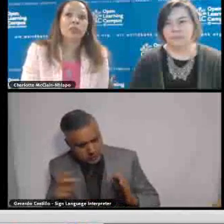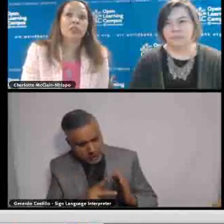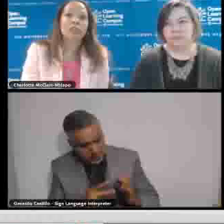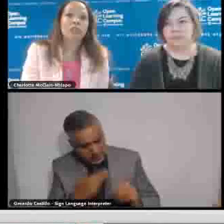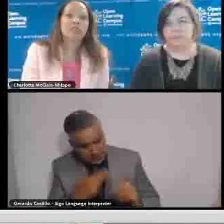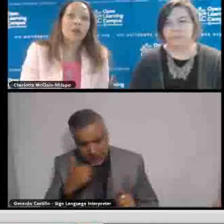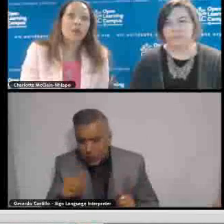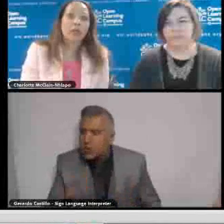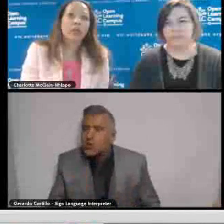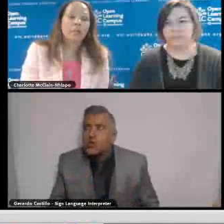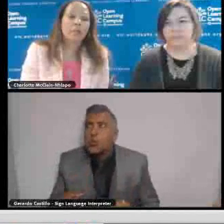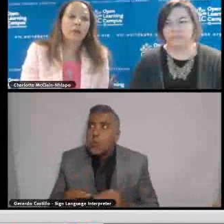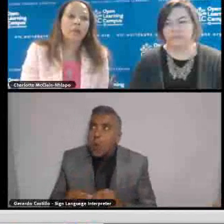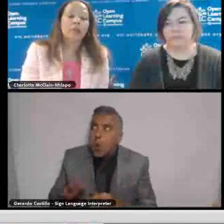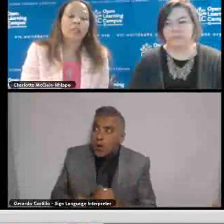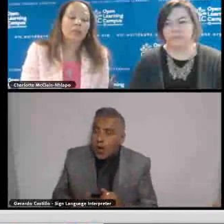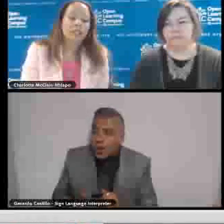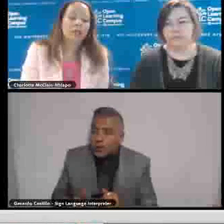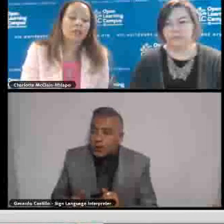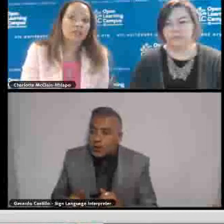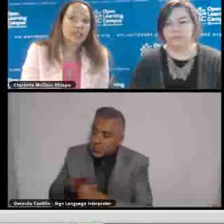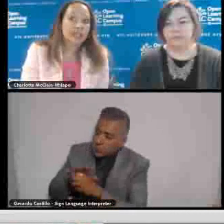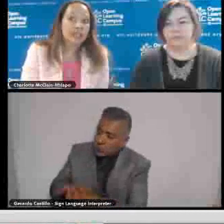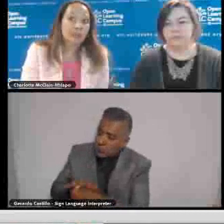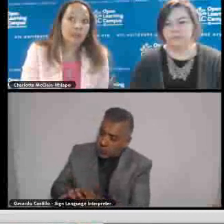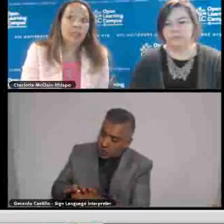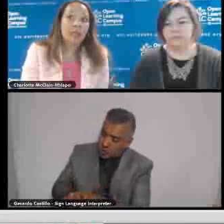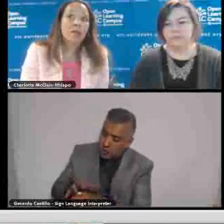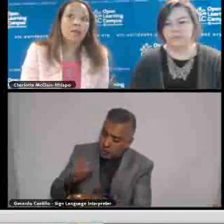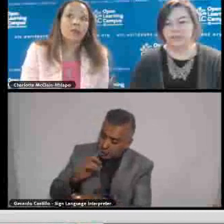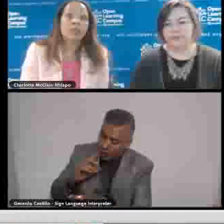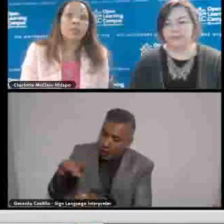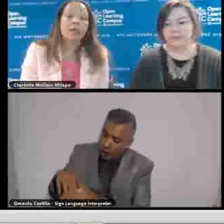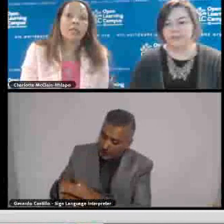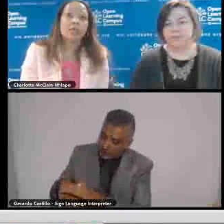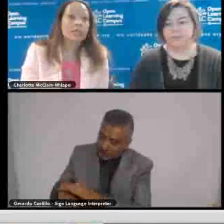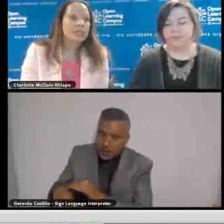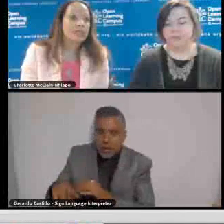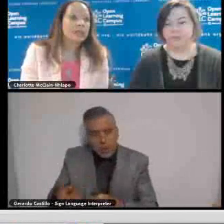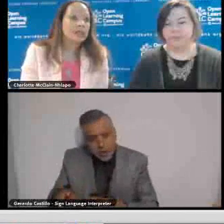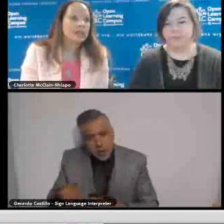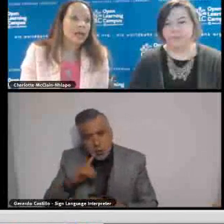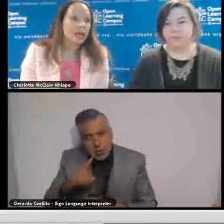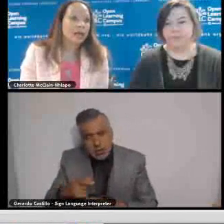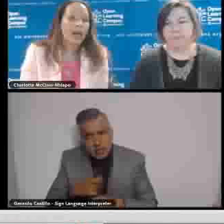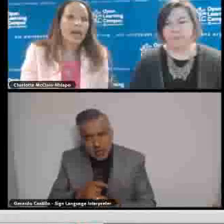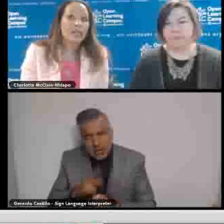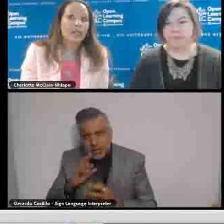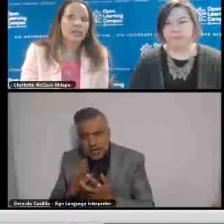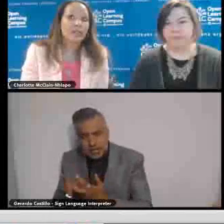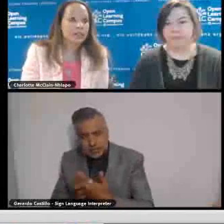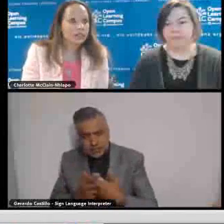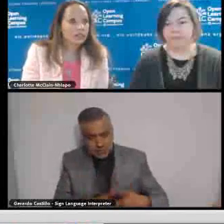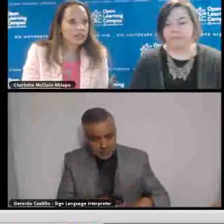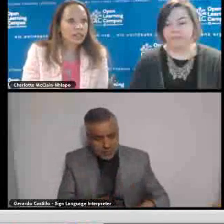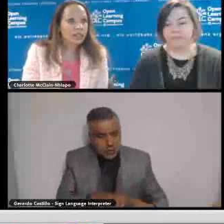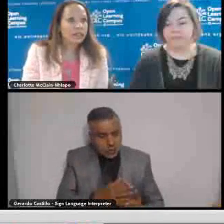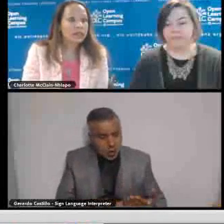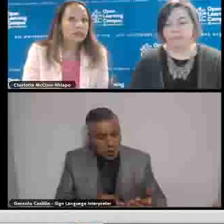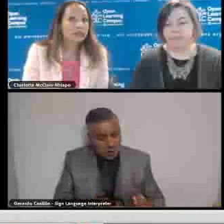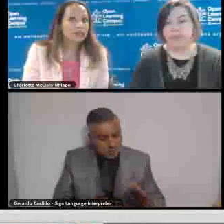just putting the pressure on for the accessibility, but really making it a seamless aspect of